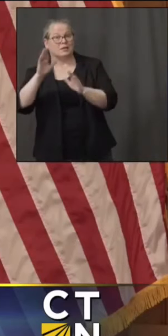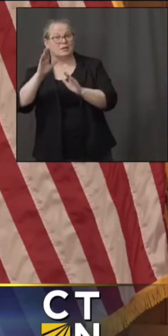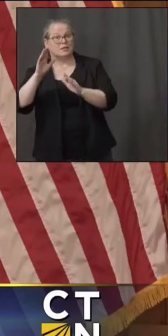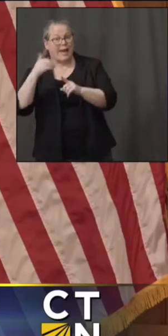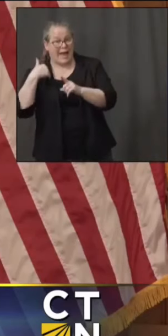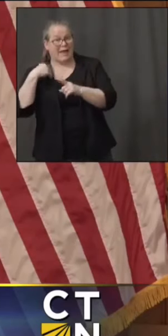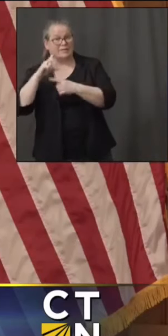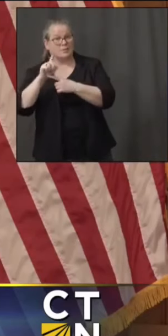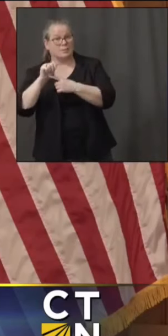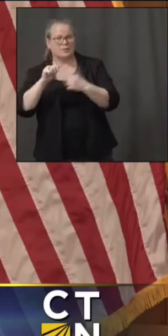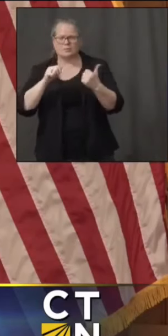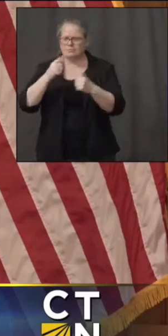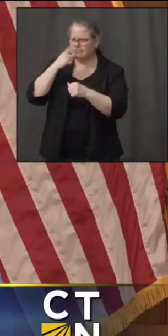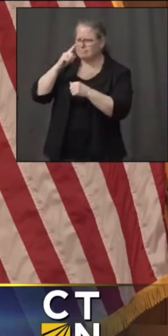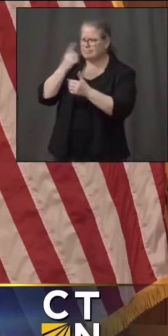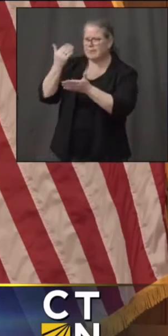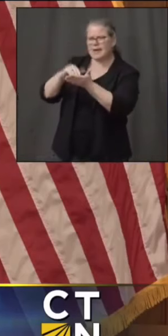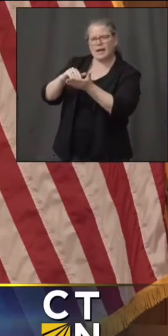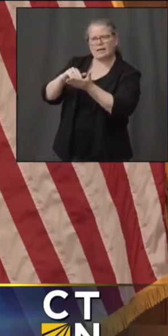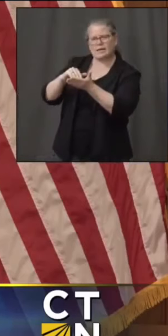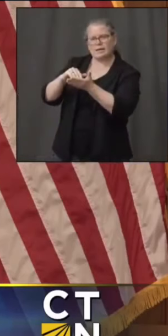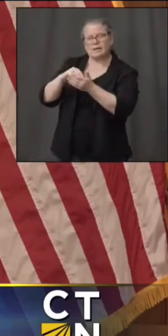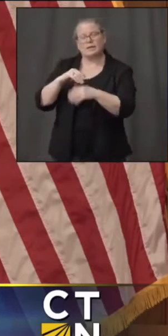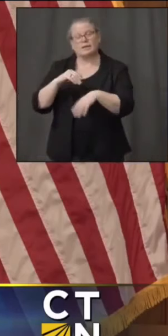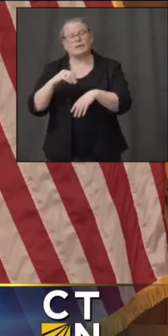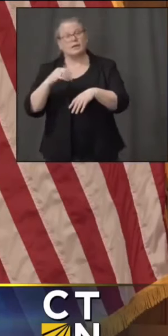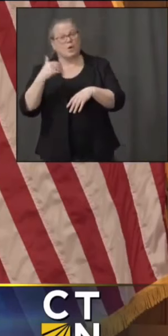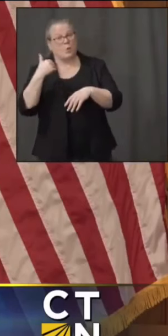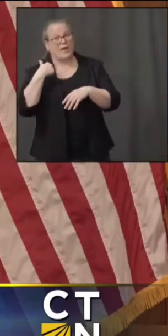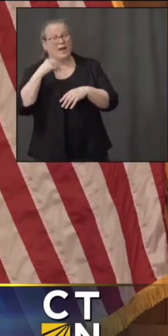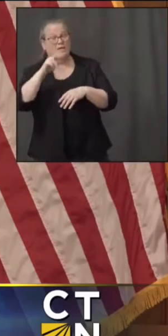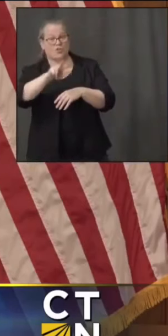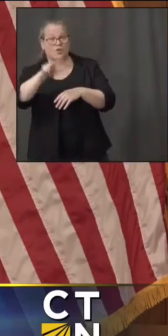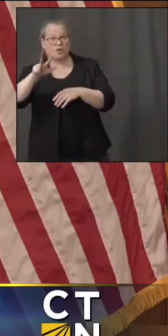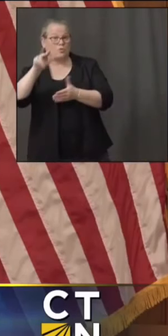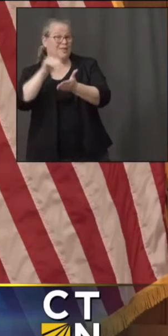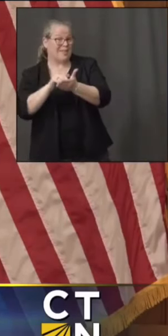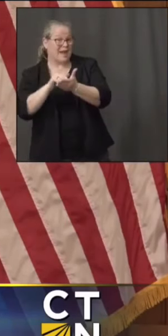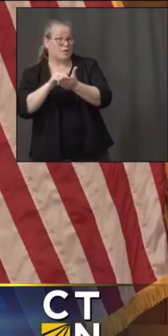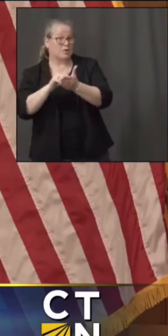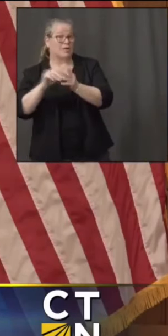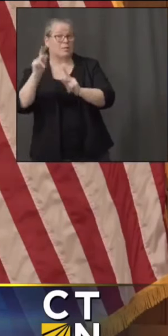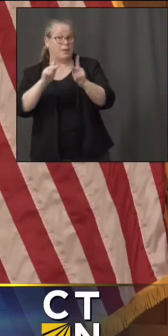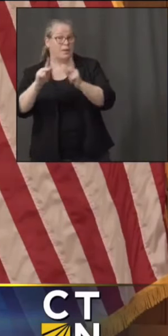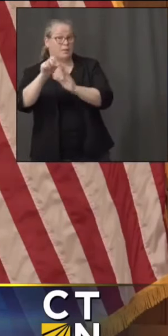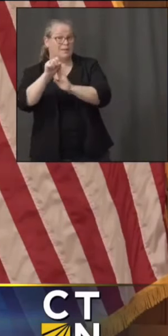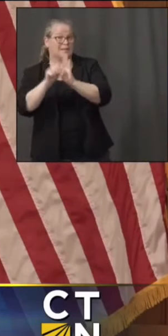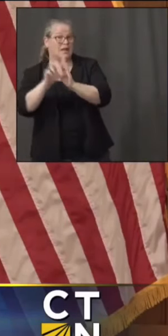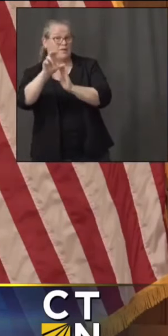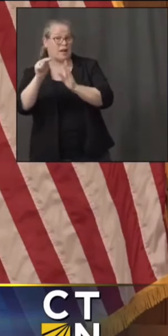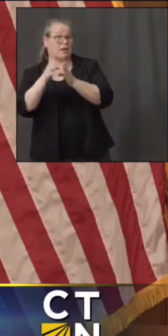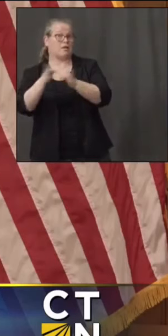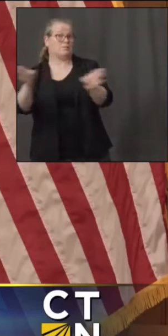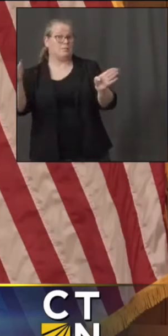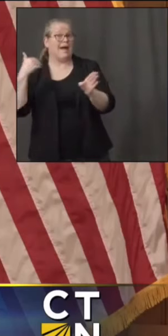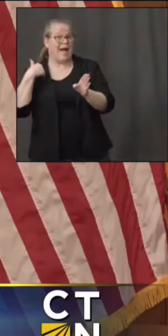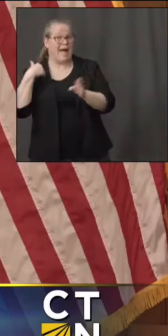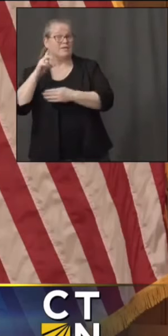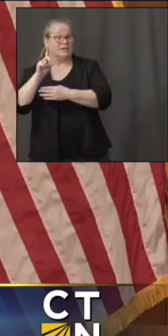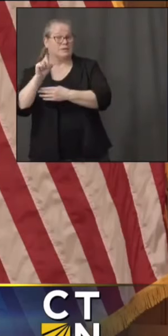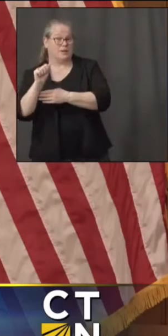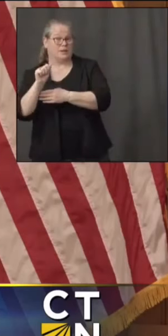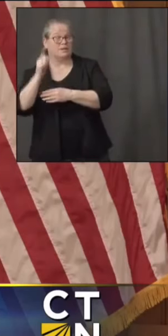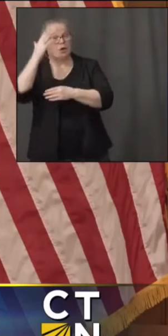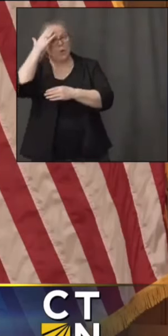Can you say that again, Christine? It leaves out 33,000 people in the state with disabilities because it doesn't apply to anyone who